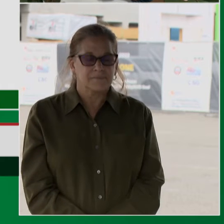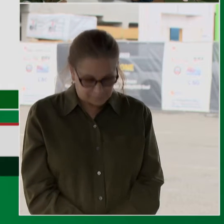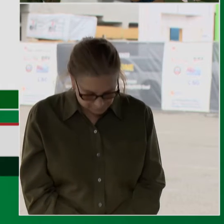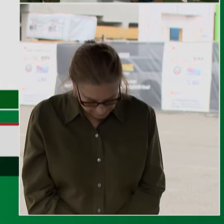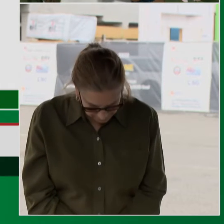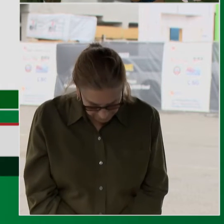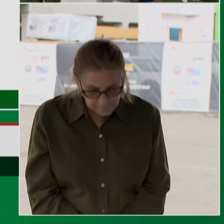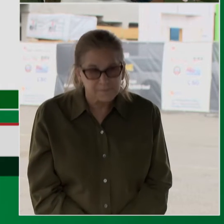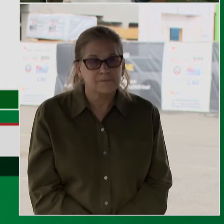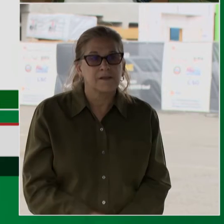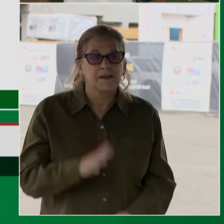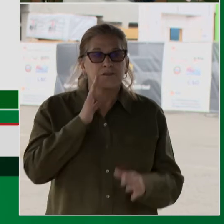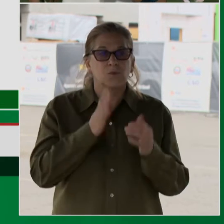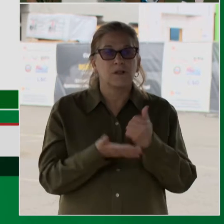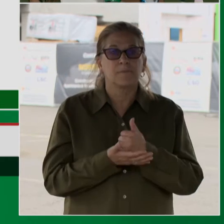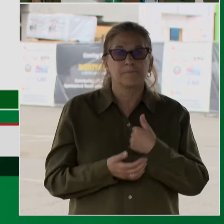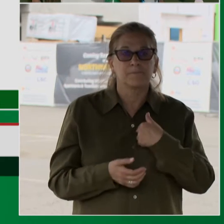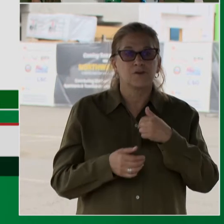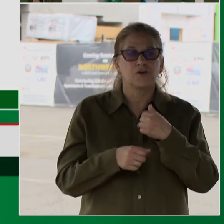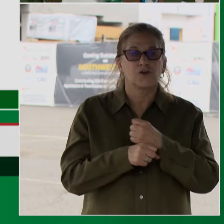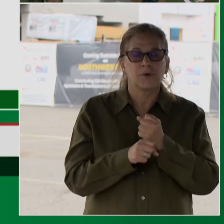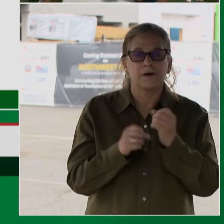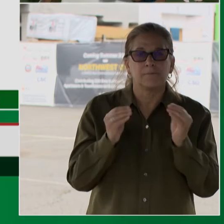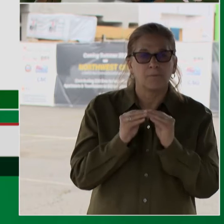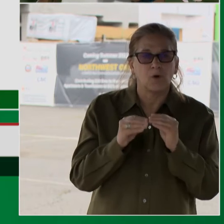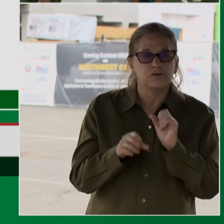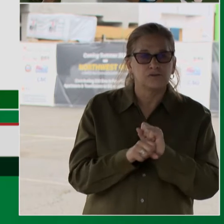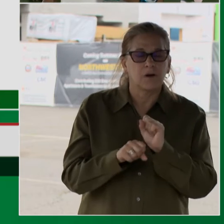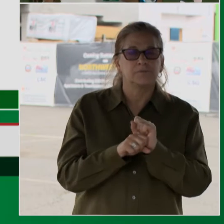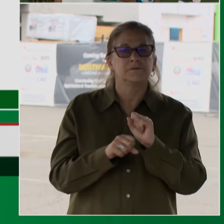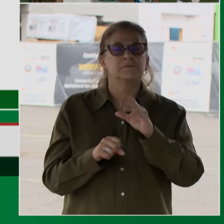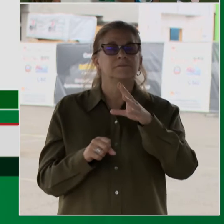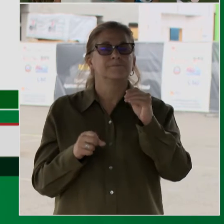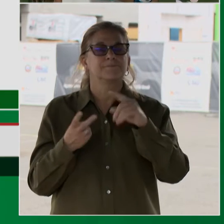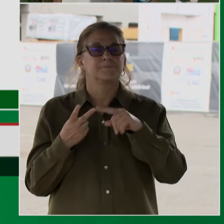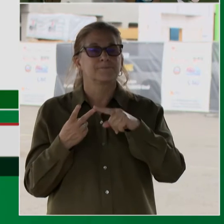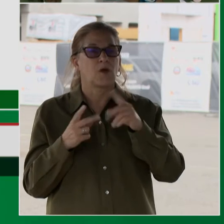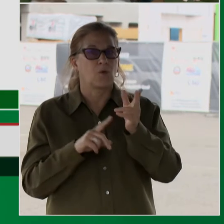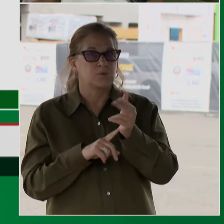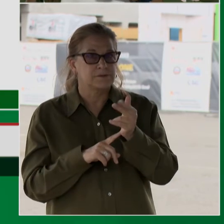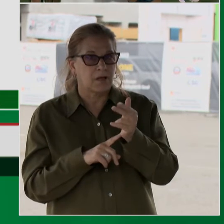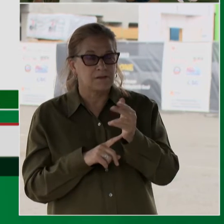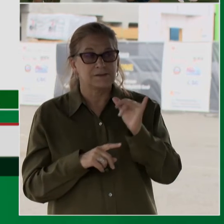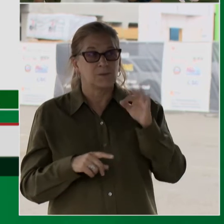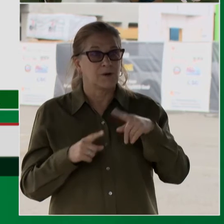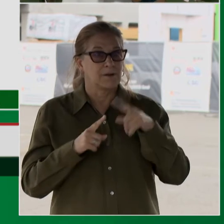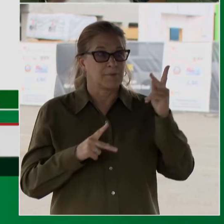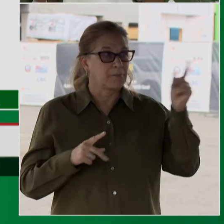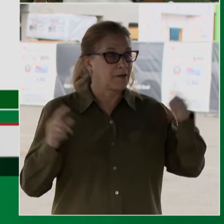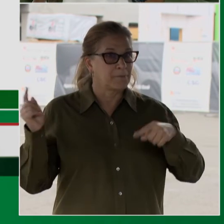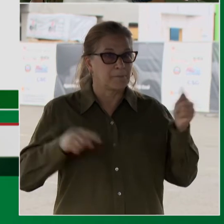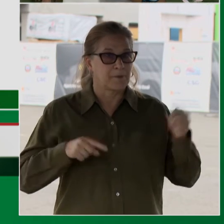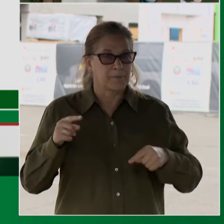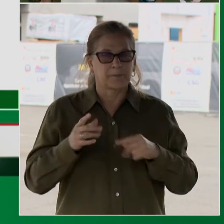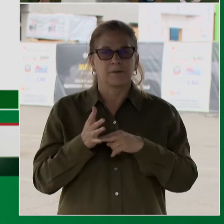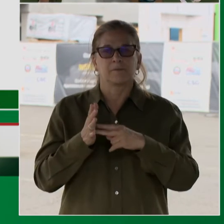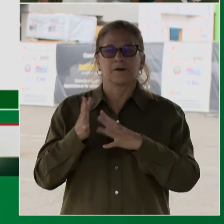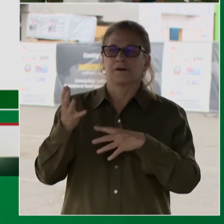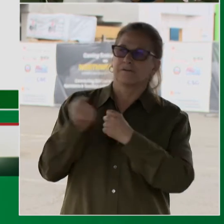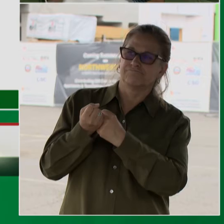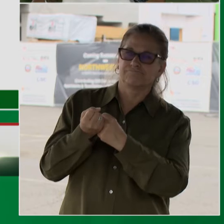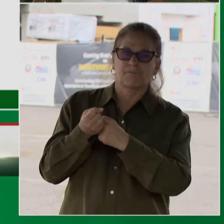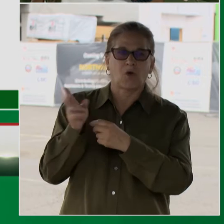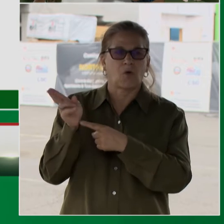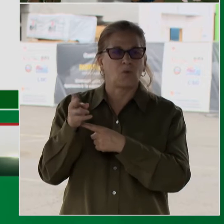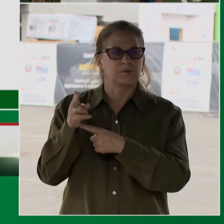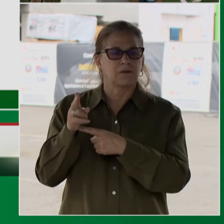create more jobs. That means our hotels are booked because we've gotten people excited to come here. That means conventions take place. That means restaurants are